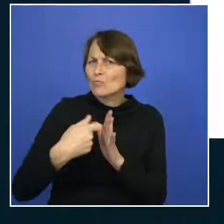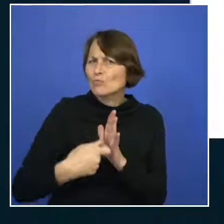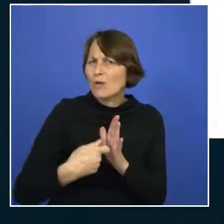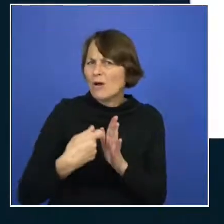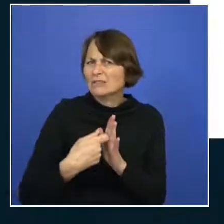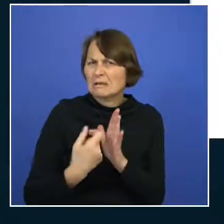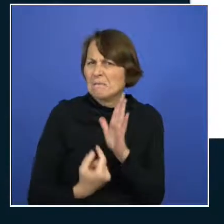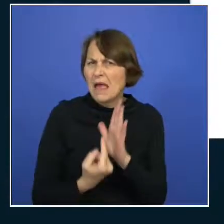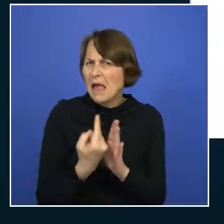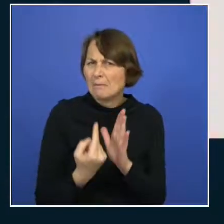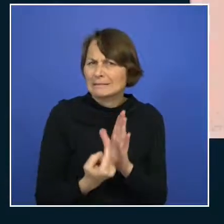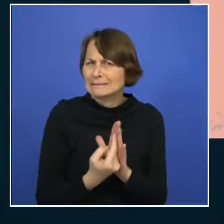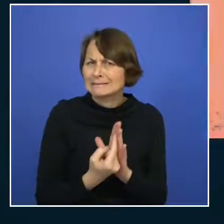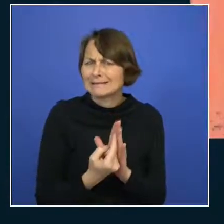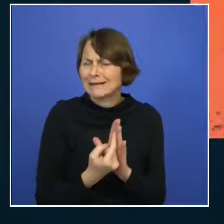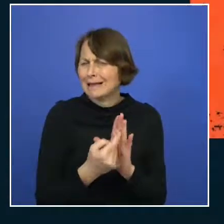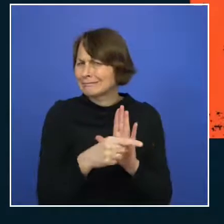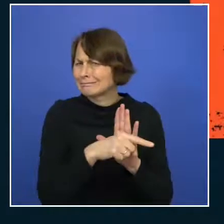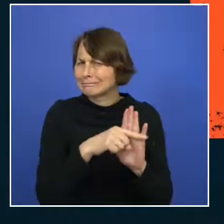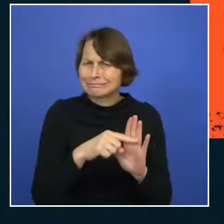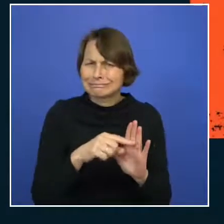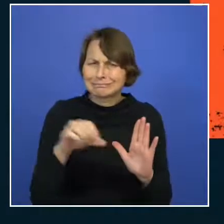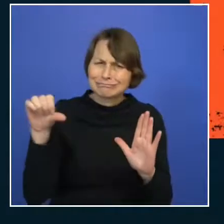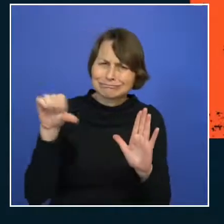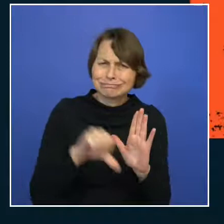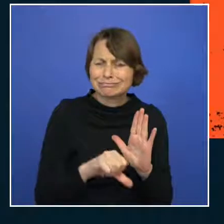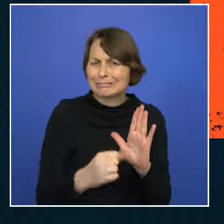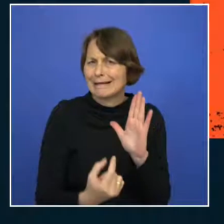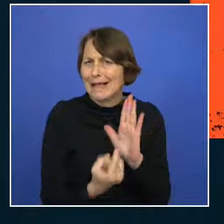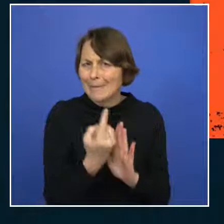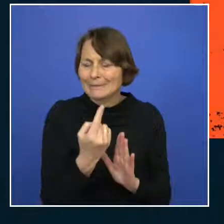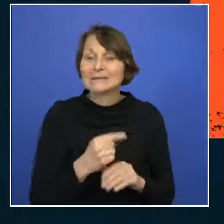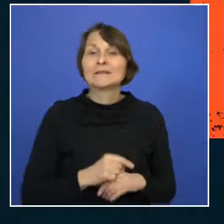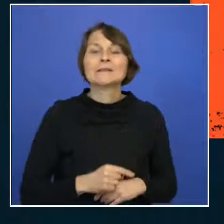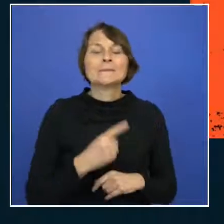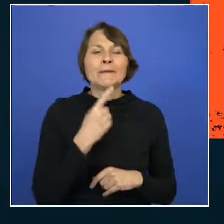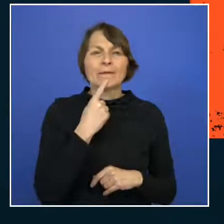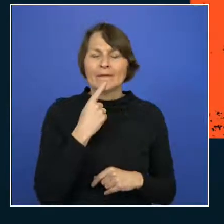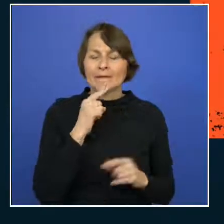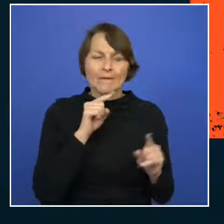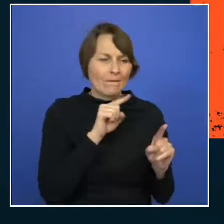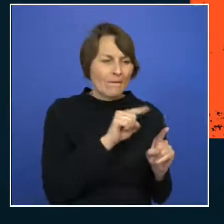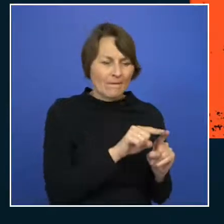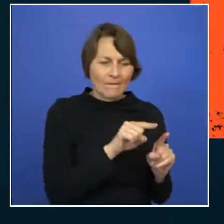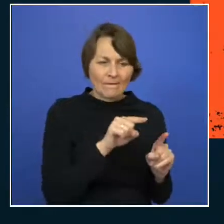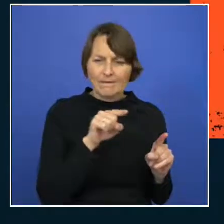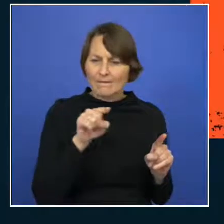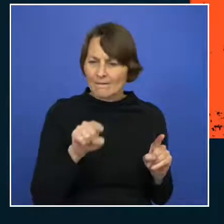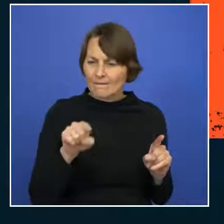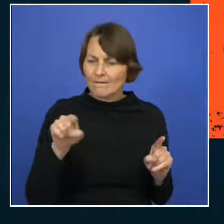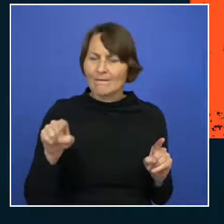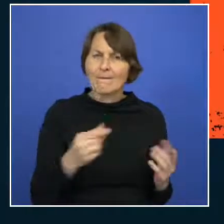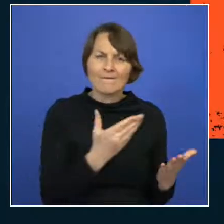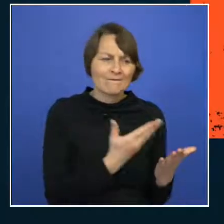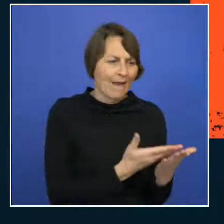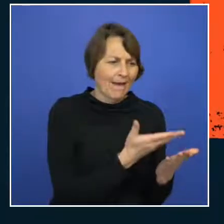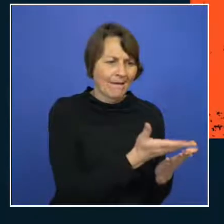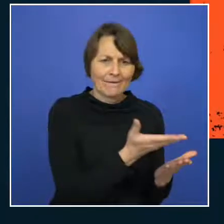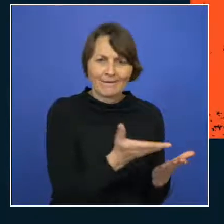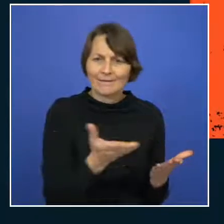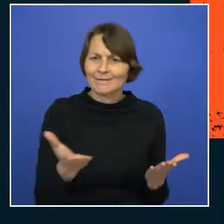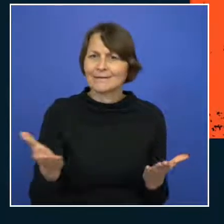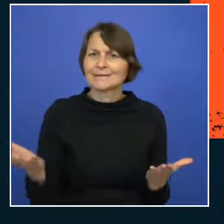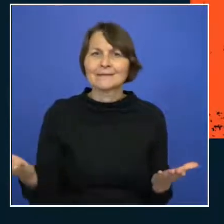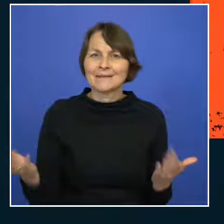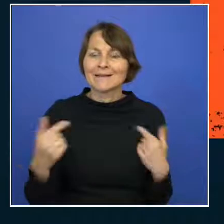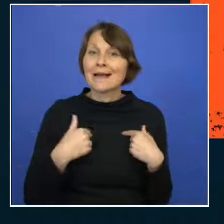So I gathered some facts, and I realized that it's just not in life or in school that we